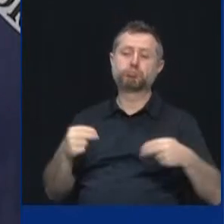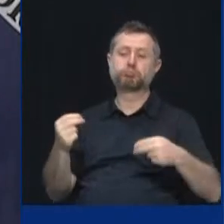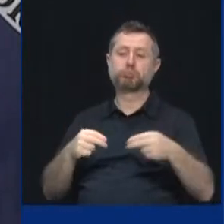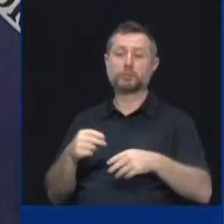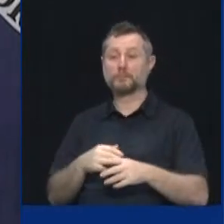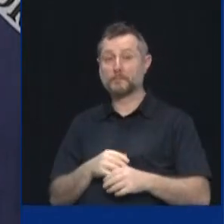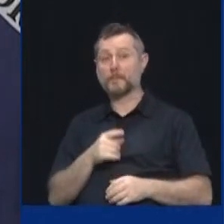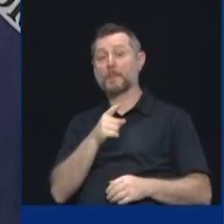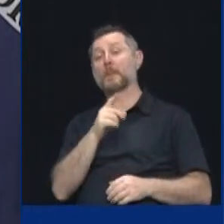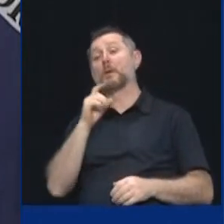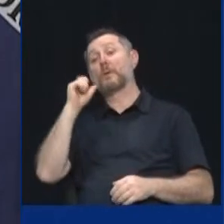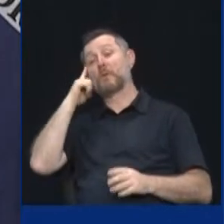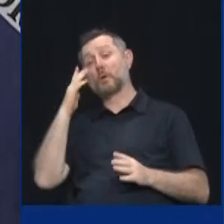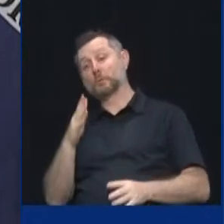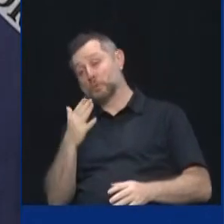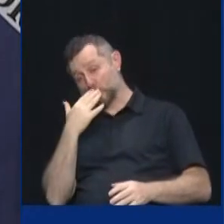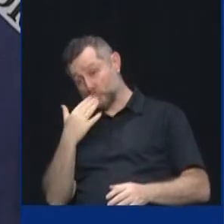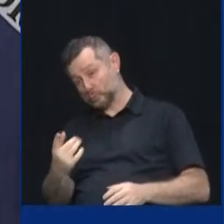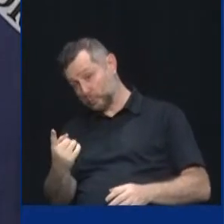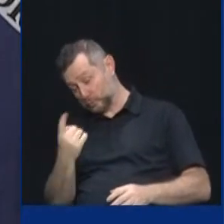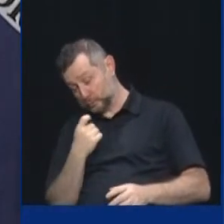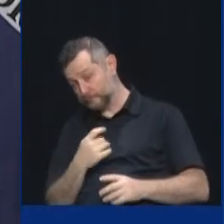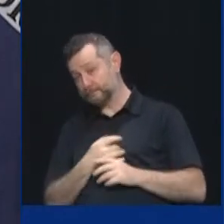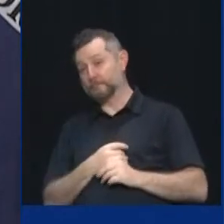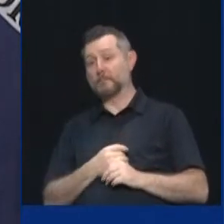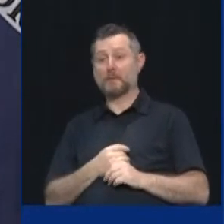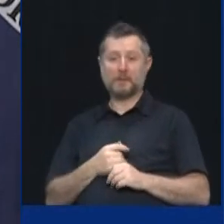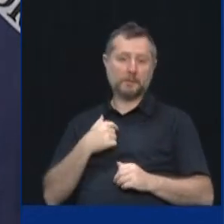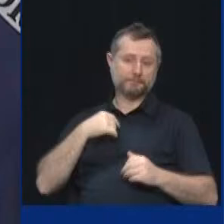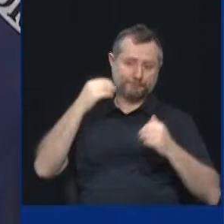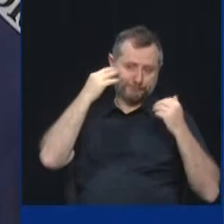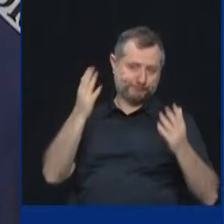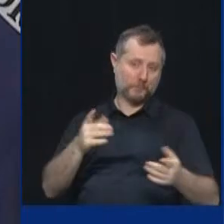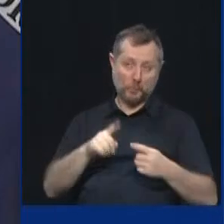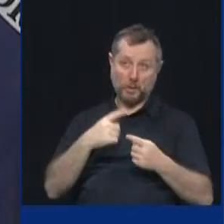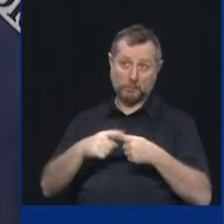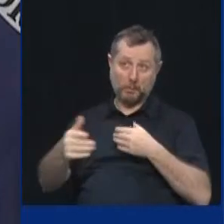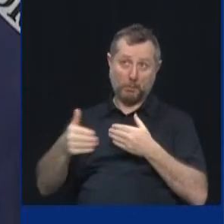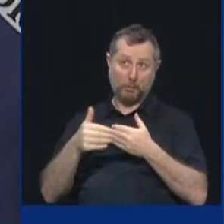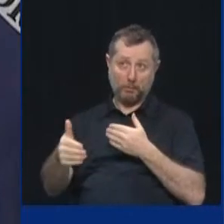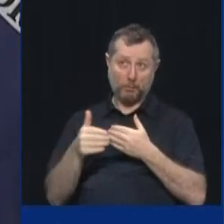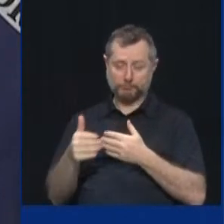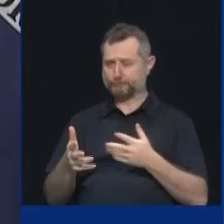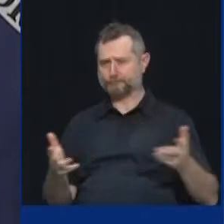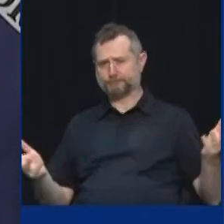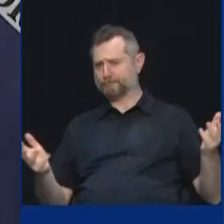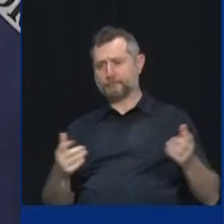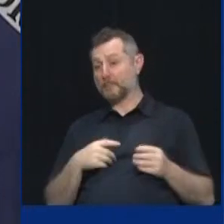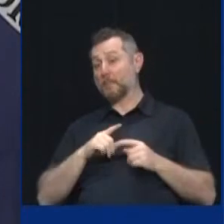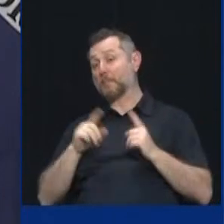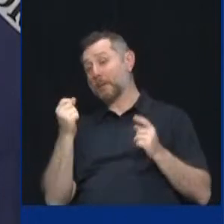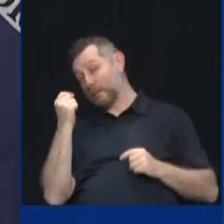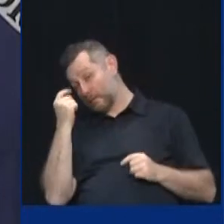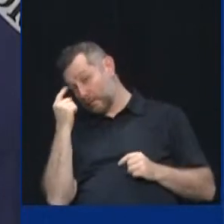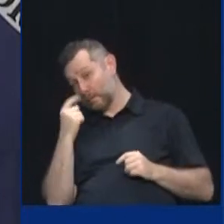That is a good question. I don't have the answer, but I am willing to guess.